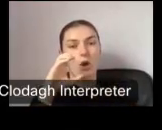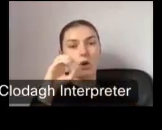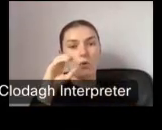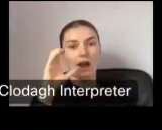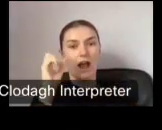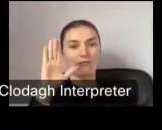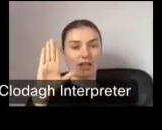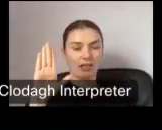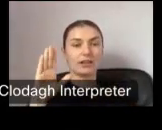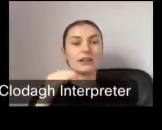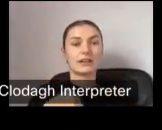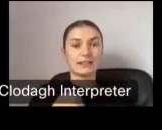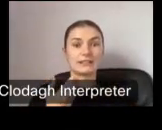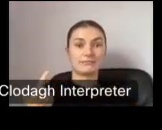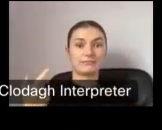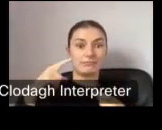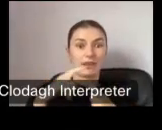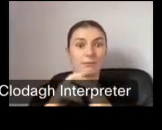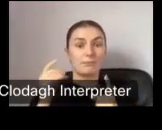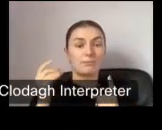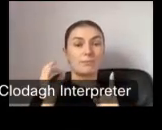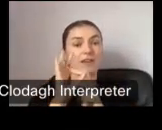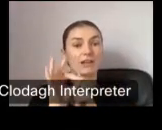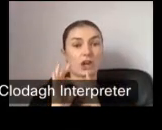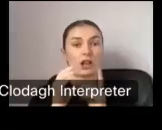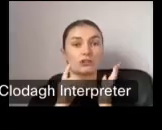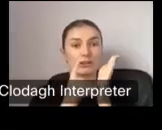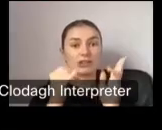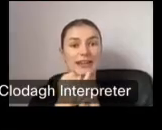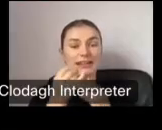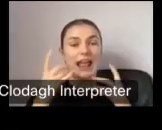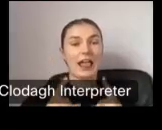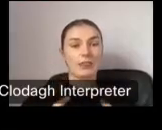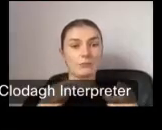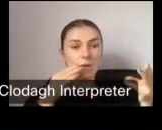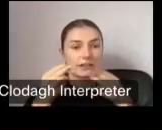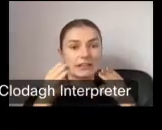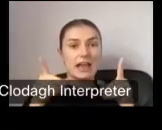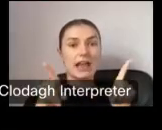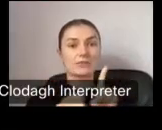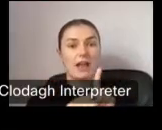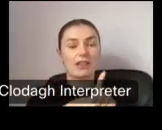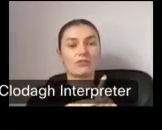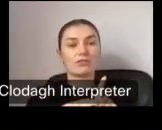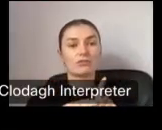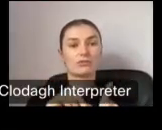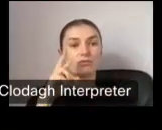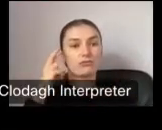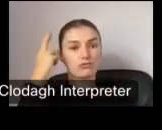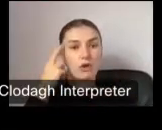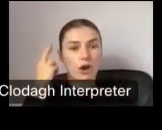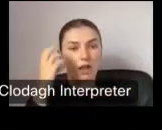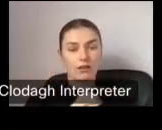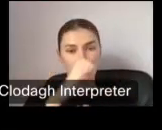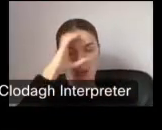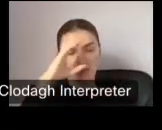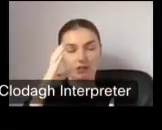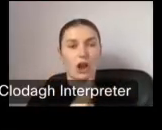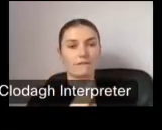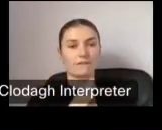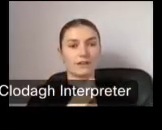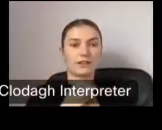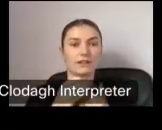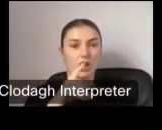Practitioners, Professional Directorate in the Health Practice. He's also a Fellow of the Royal College of Physicians of Ireland.